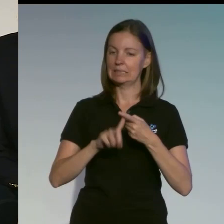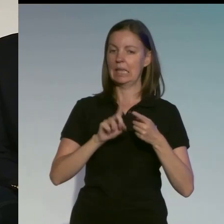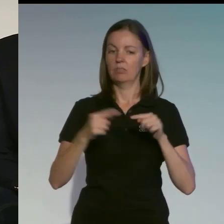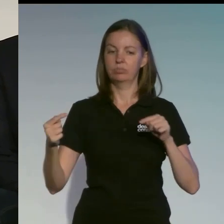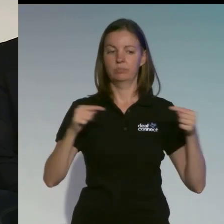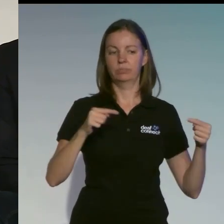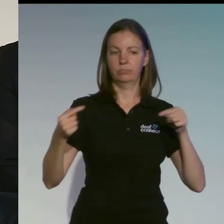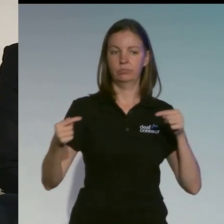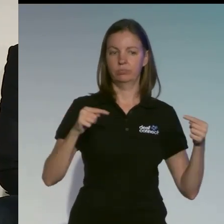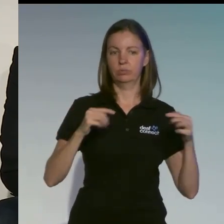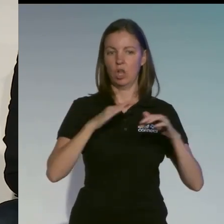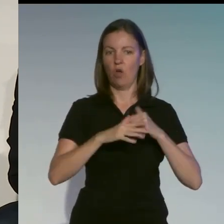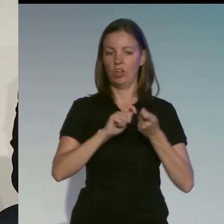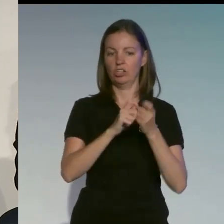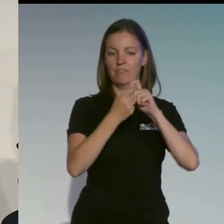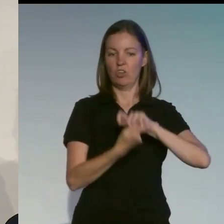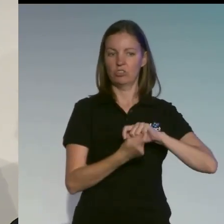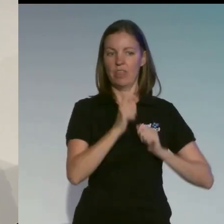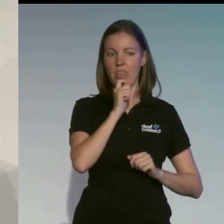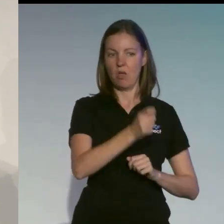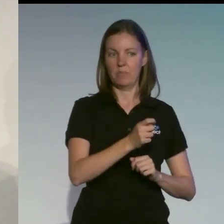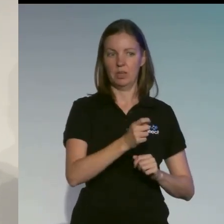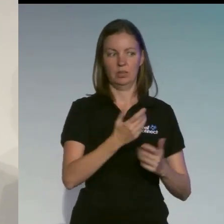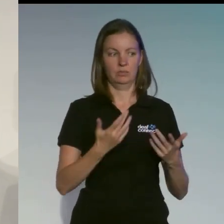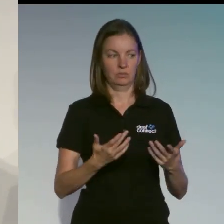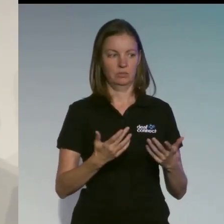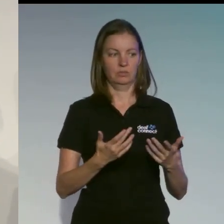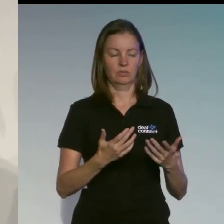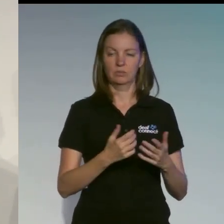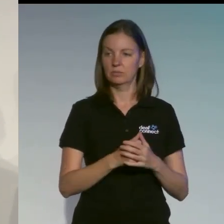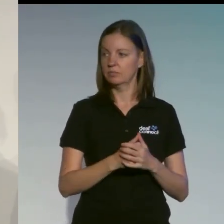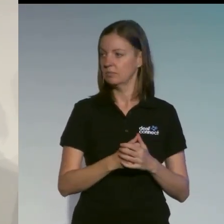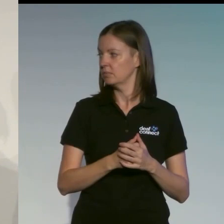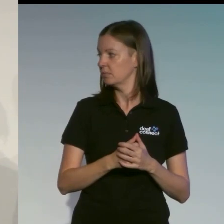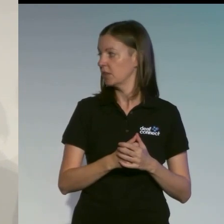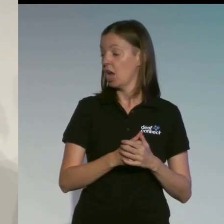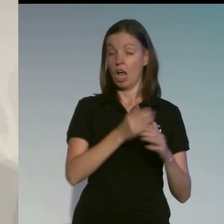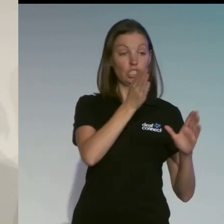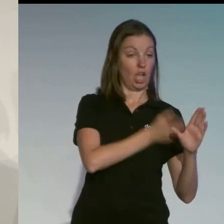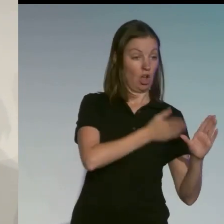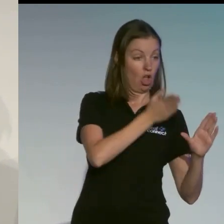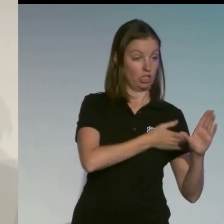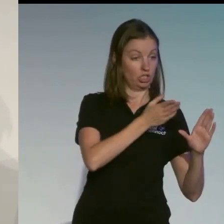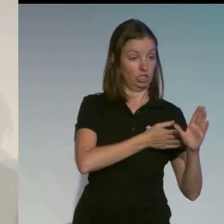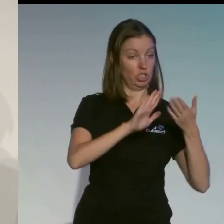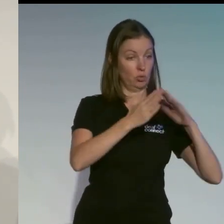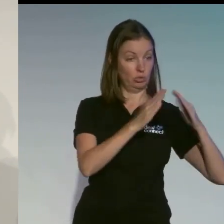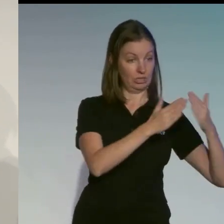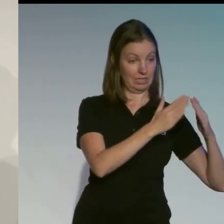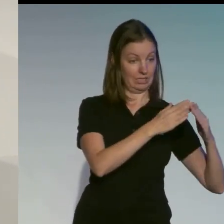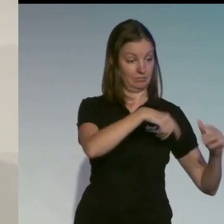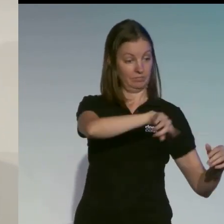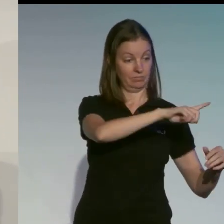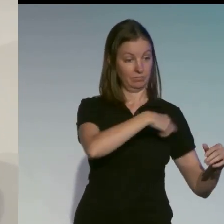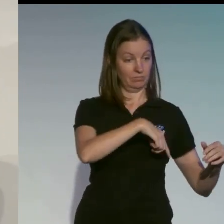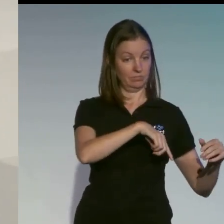about whether conversion therapy is good or not, like in the psychologist community.